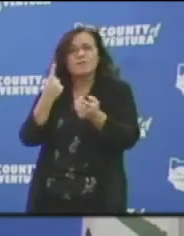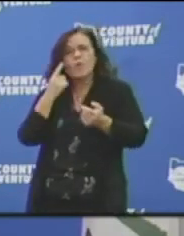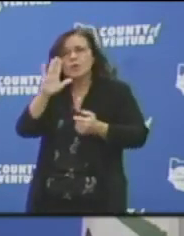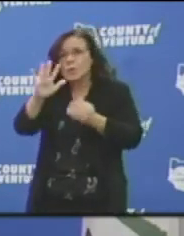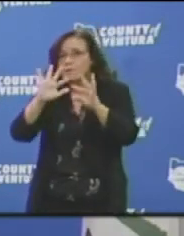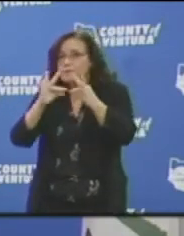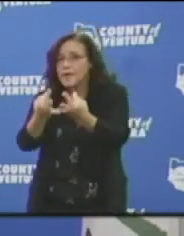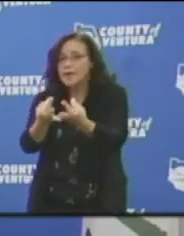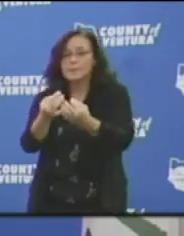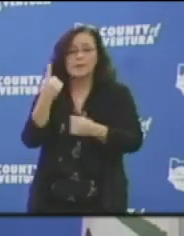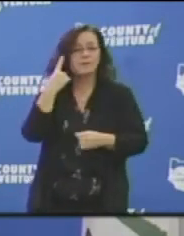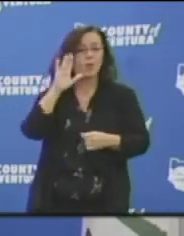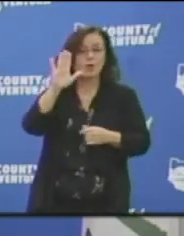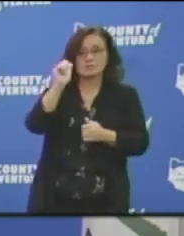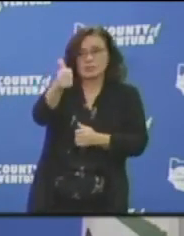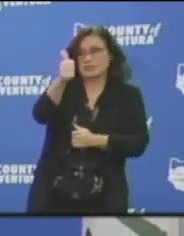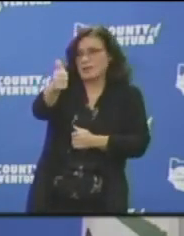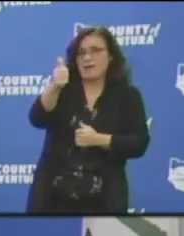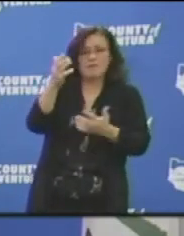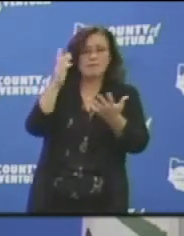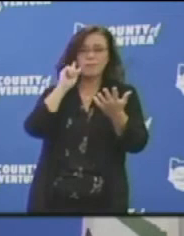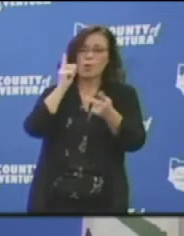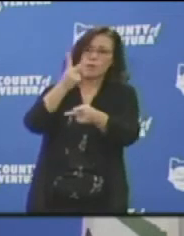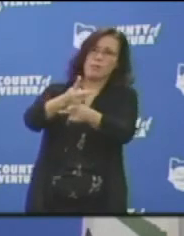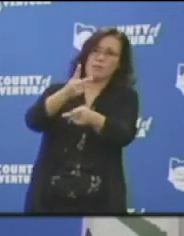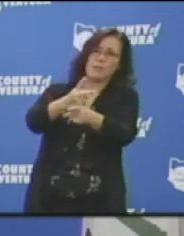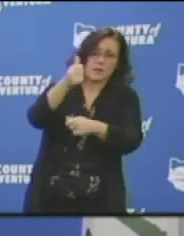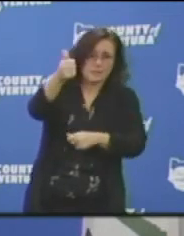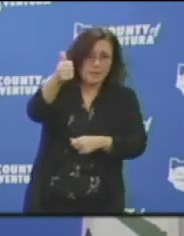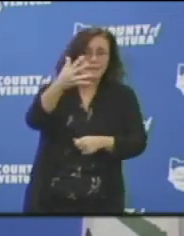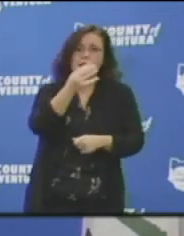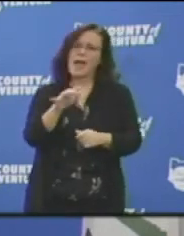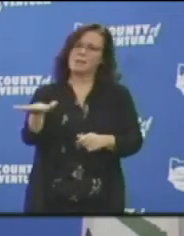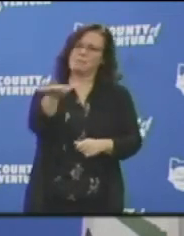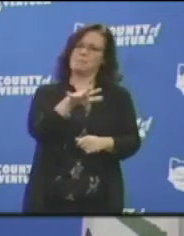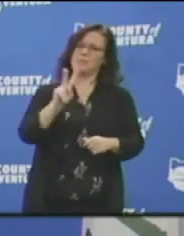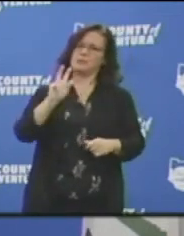for yourself, and for your community.